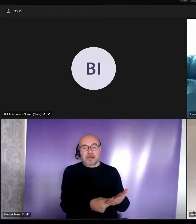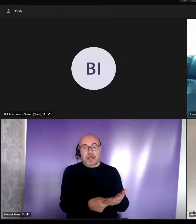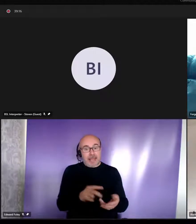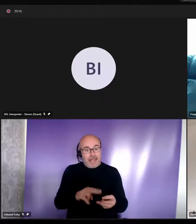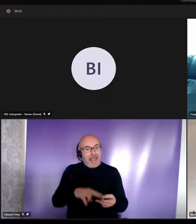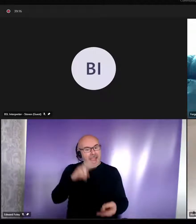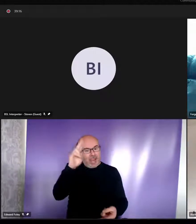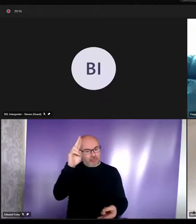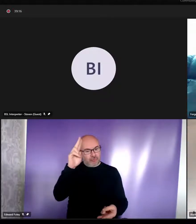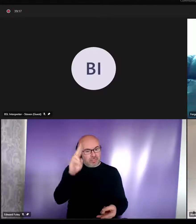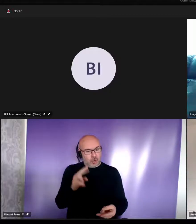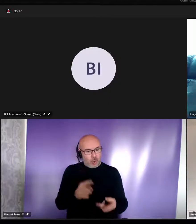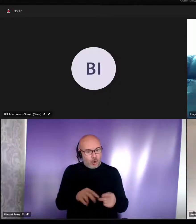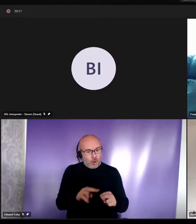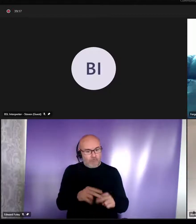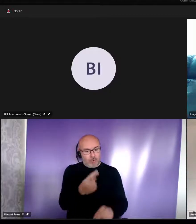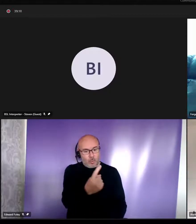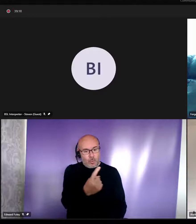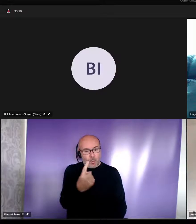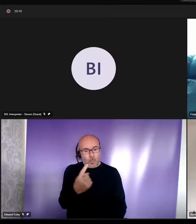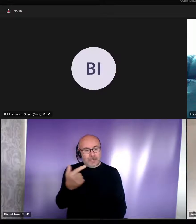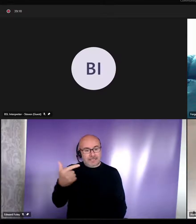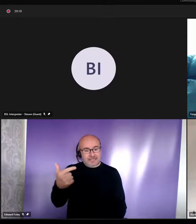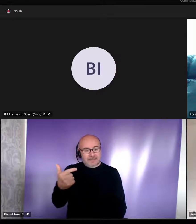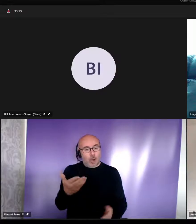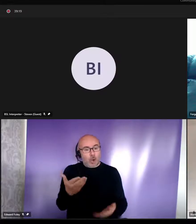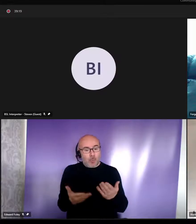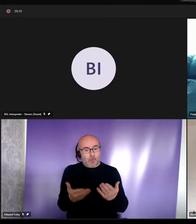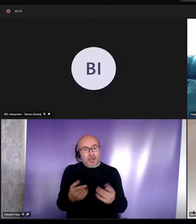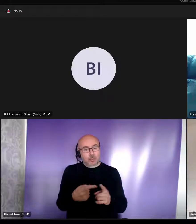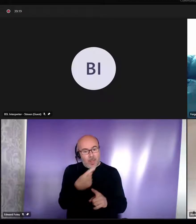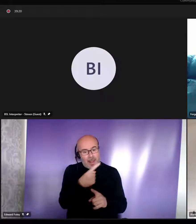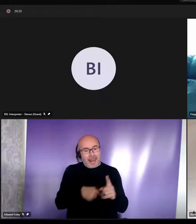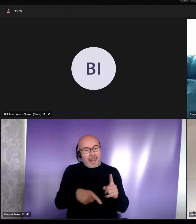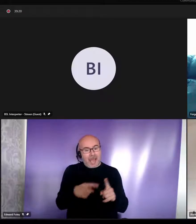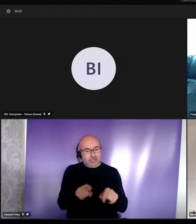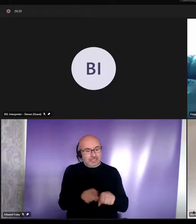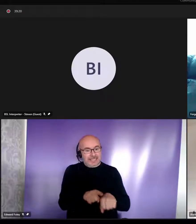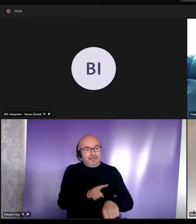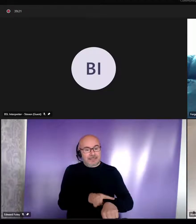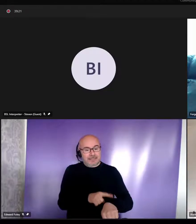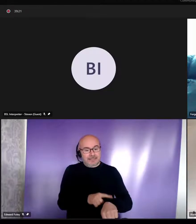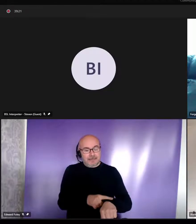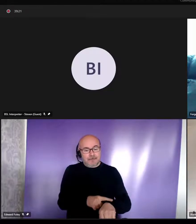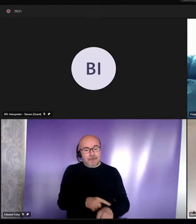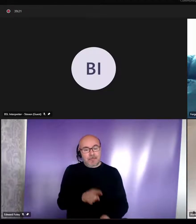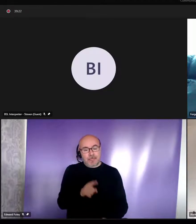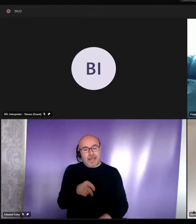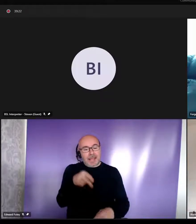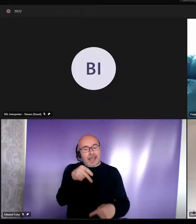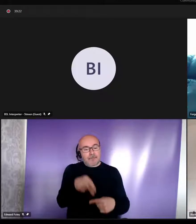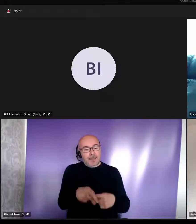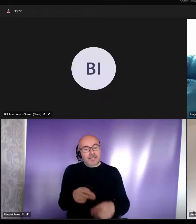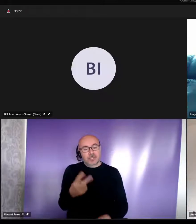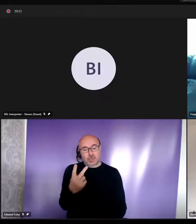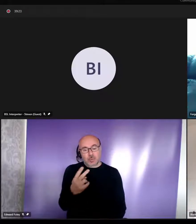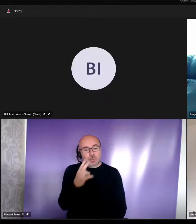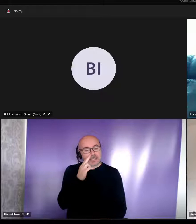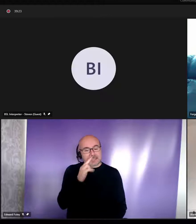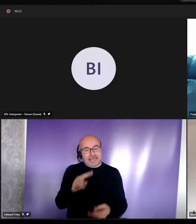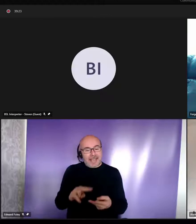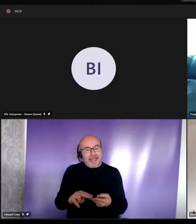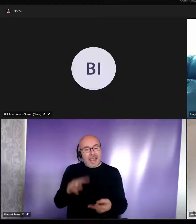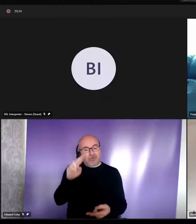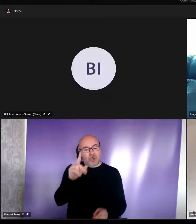of 117 when compared to the same period last year. Again, looking at Appendix 2, you'll see the biggest increase there is in